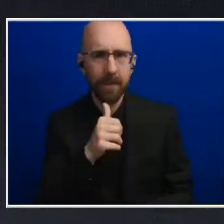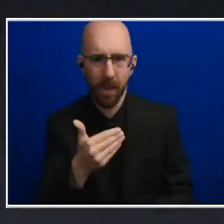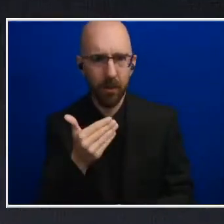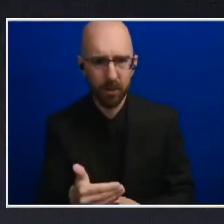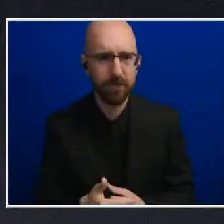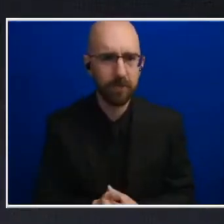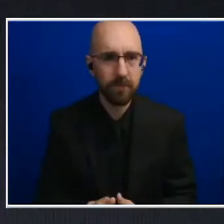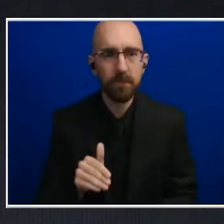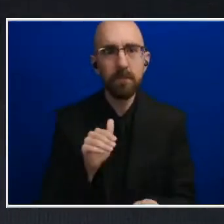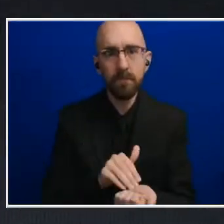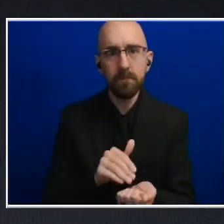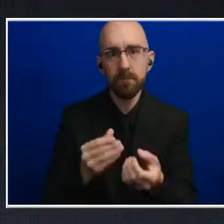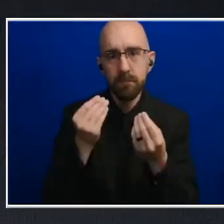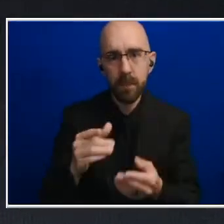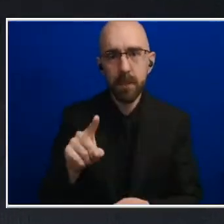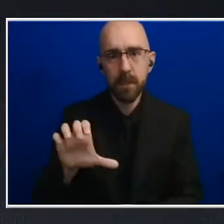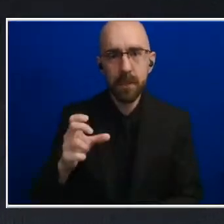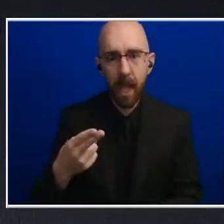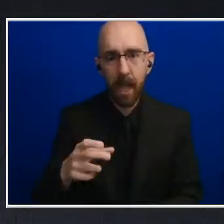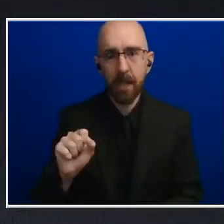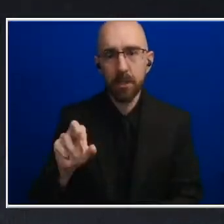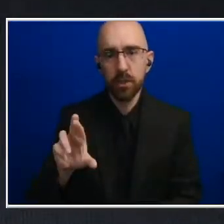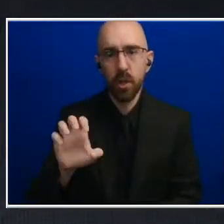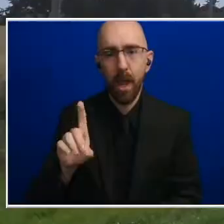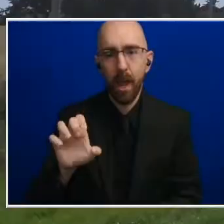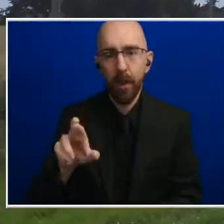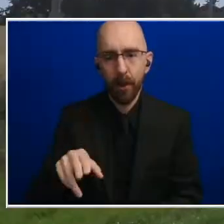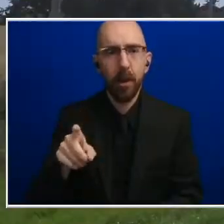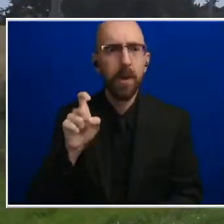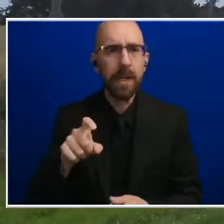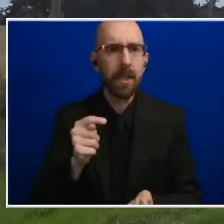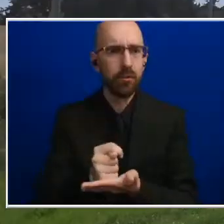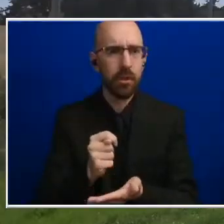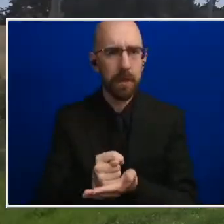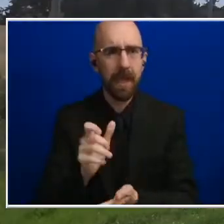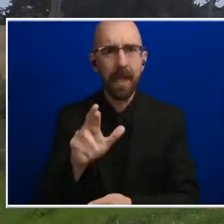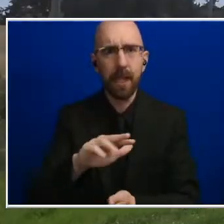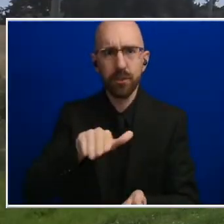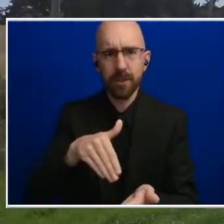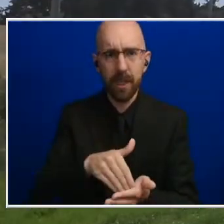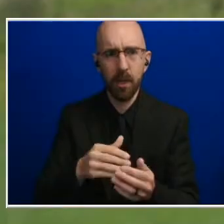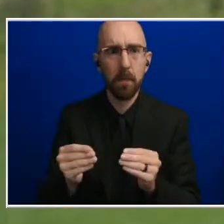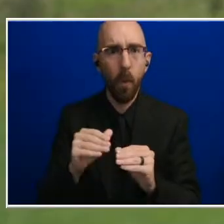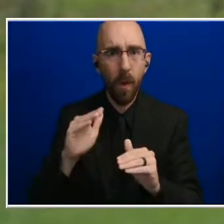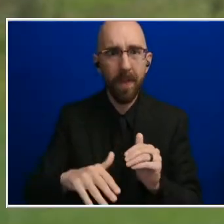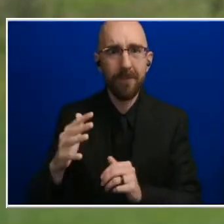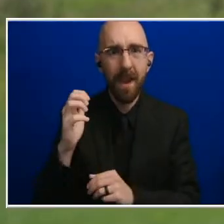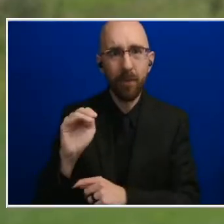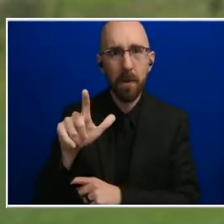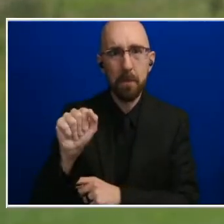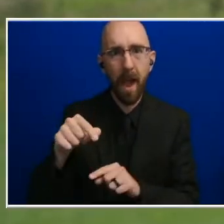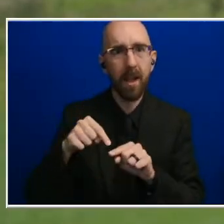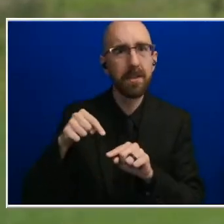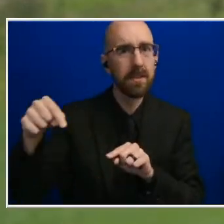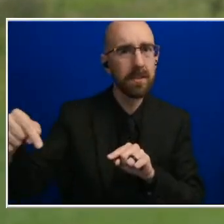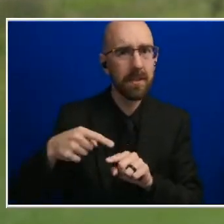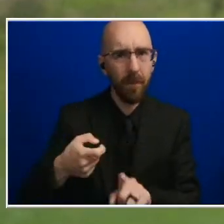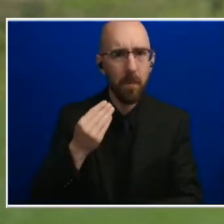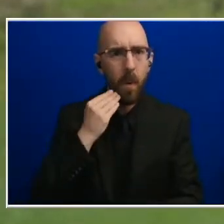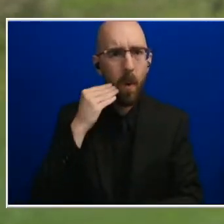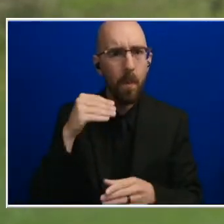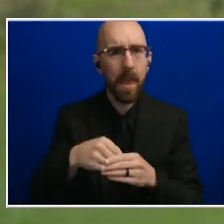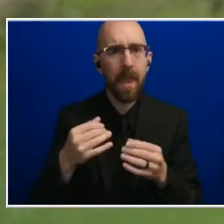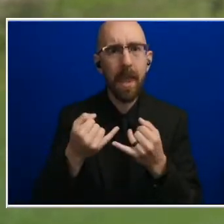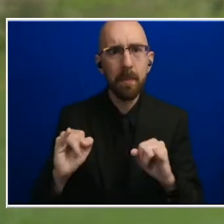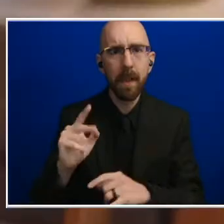told Zach Schrader he would need treatment at a cancer center more than 500 miles away from his home in Independence, Kansas.